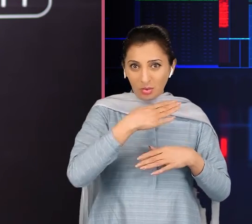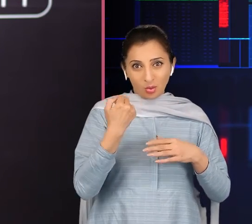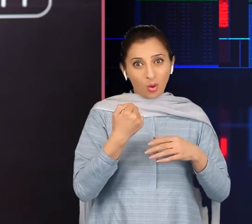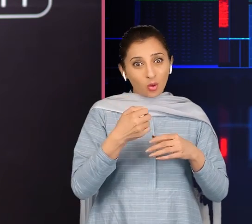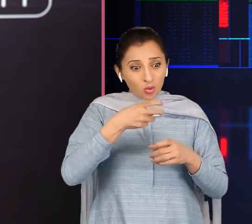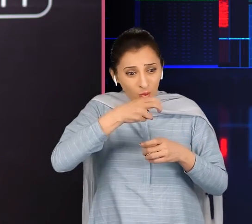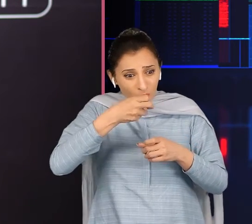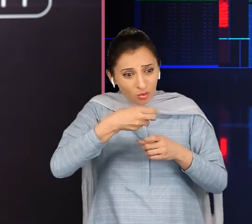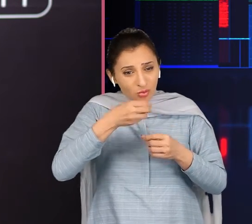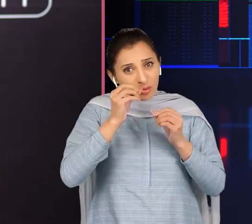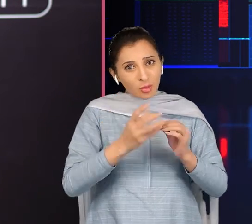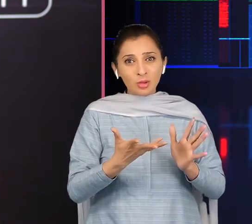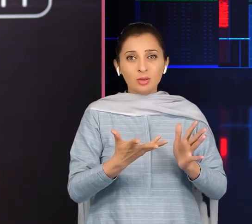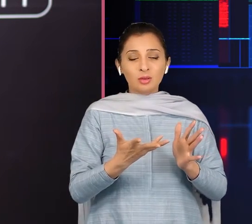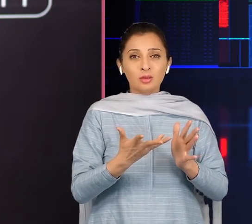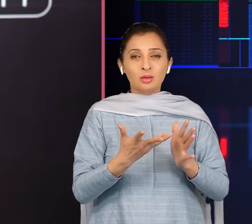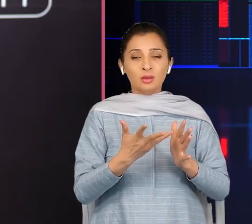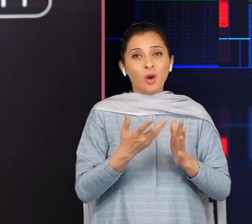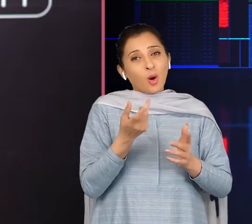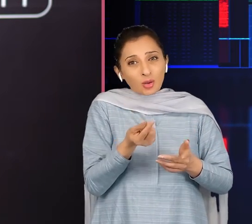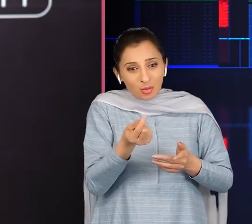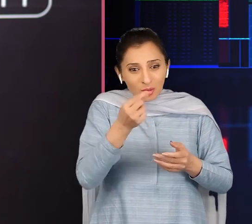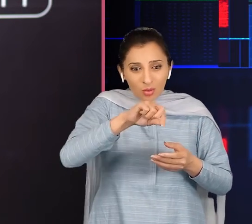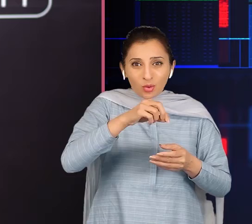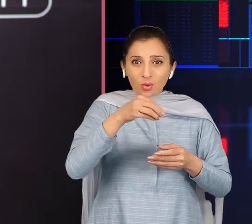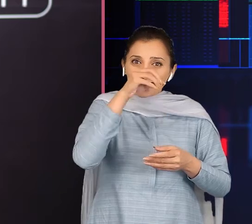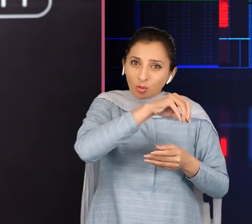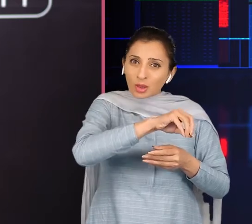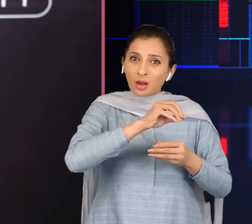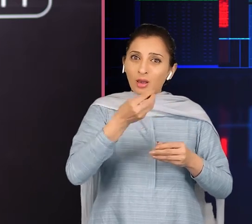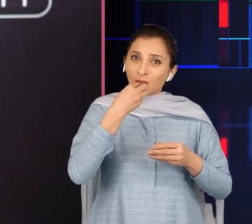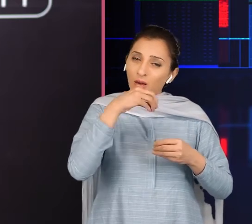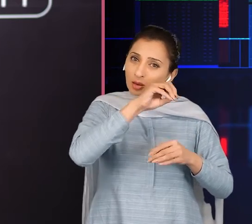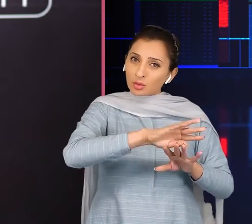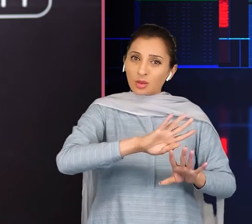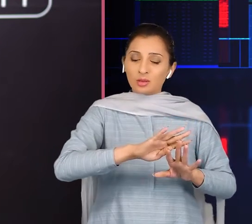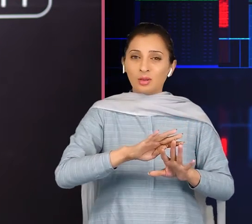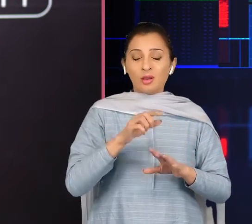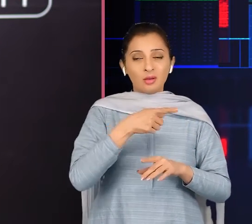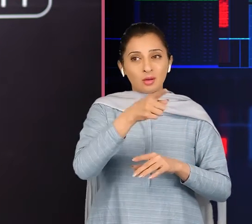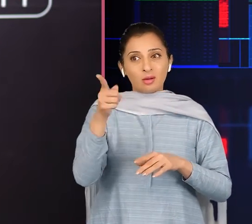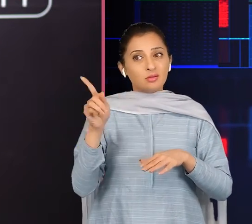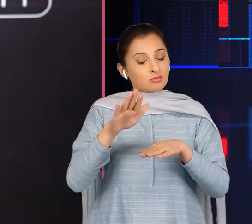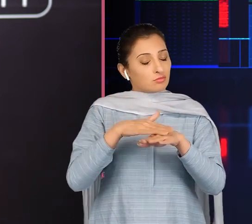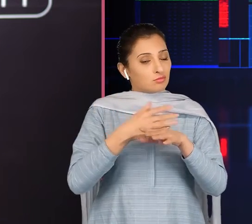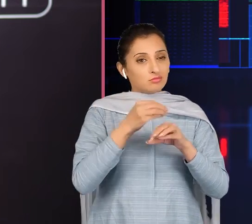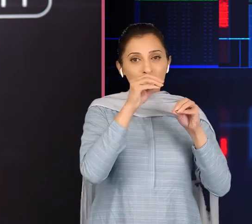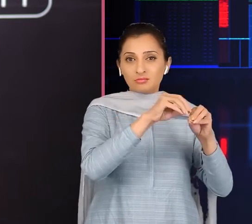shot before and had also ingested something poisonous. And she had been shown no mercy by humans.